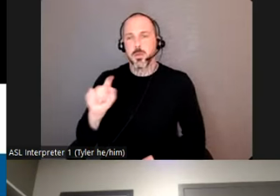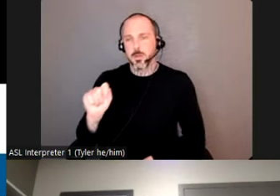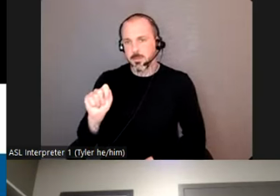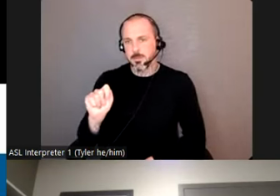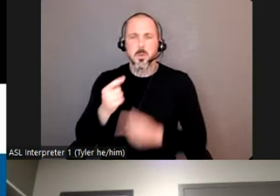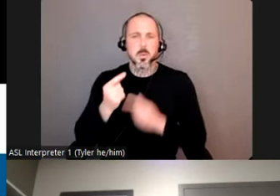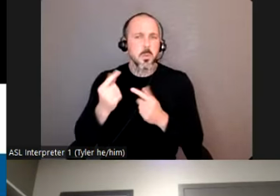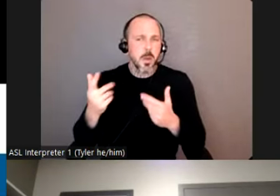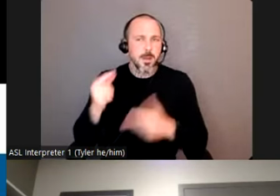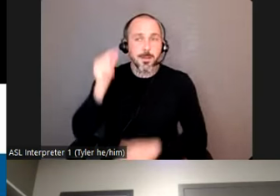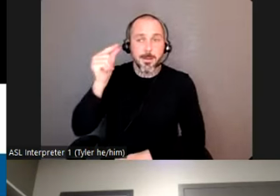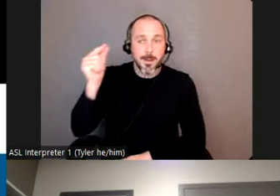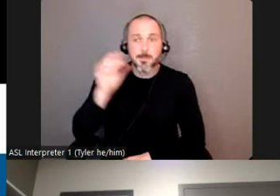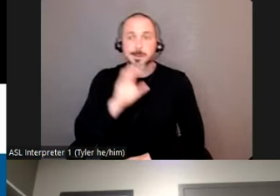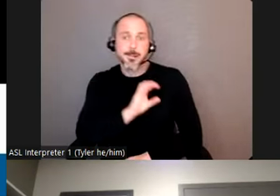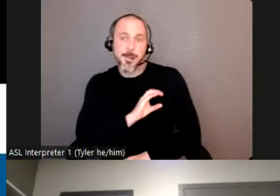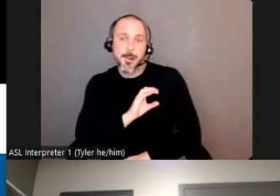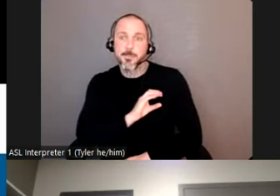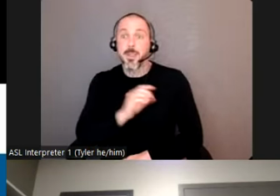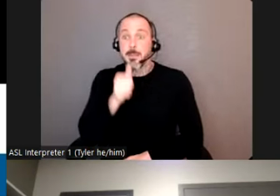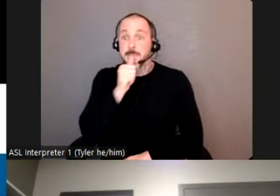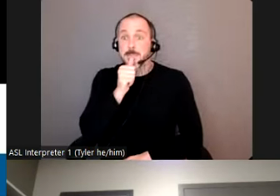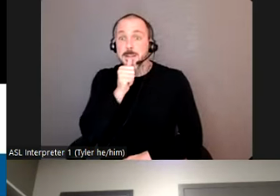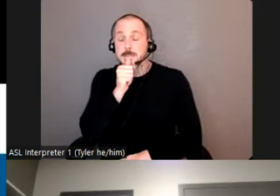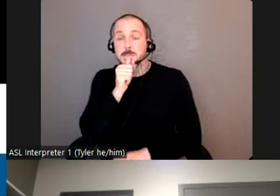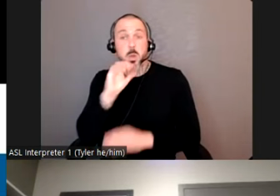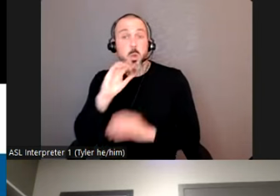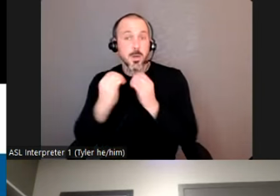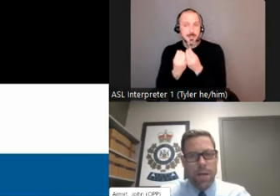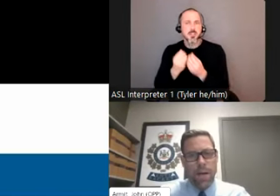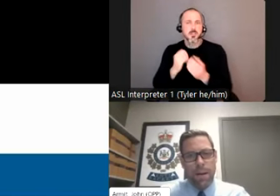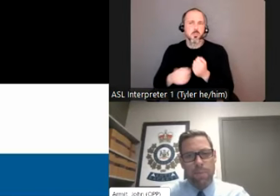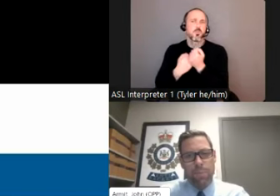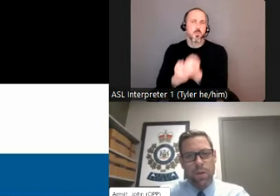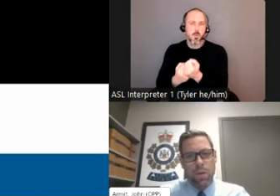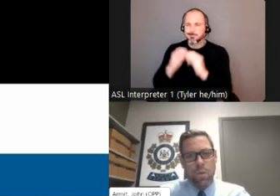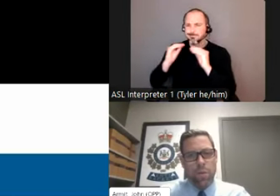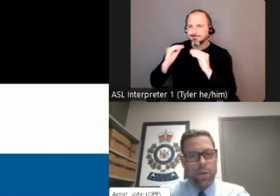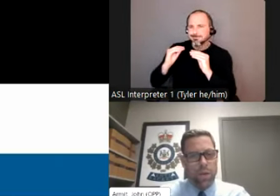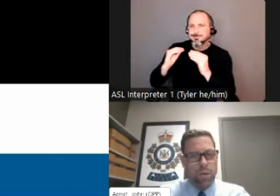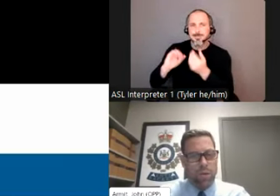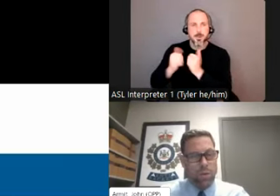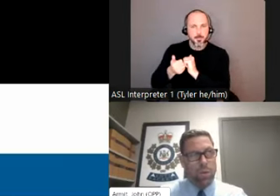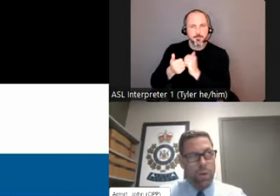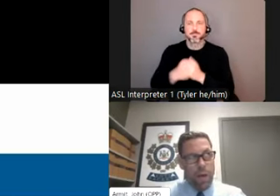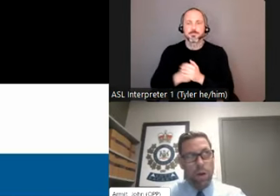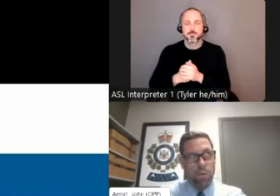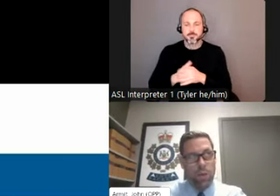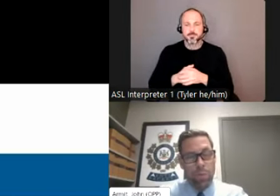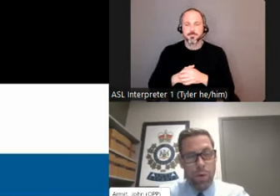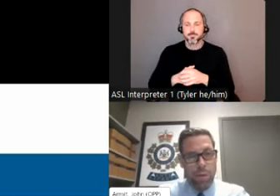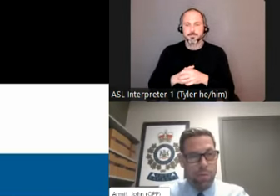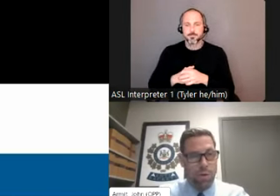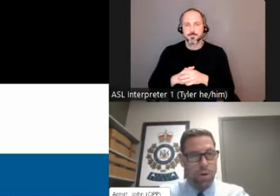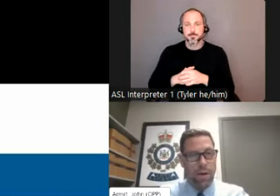private organizations. We provide investigative packages to investigators. We reach out, so we have our